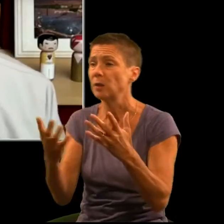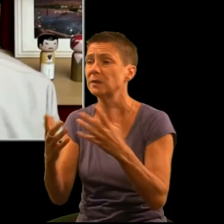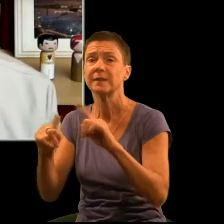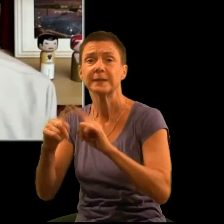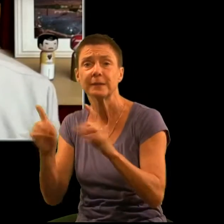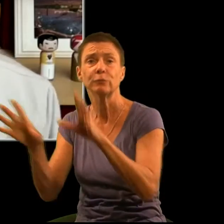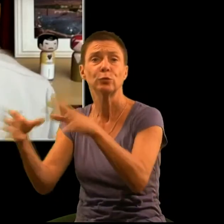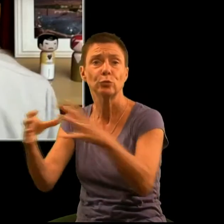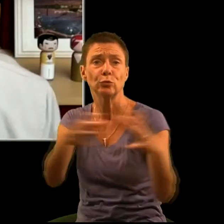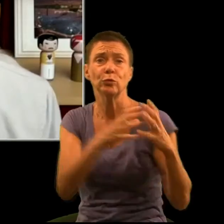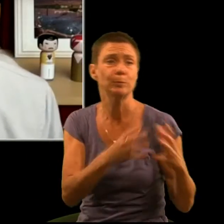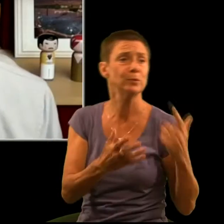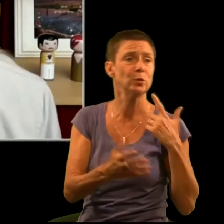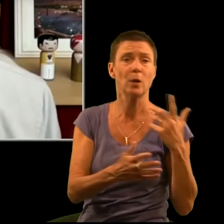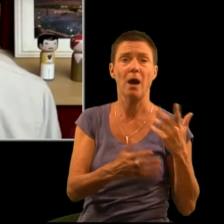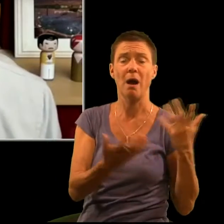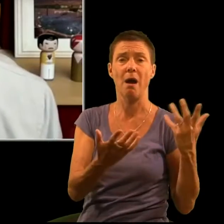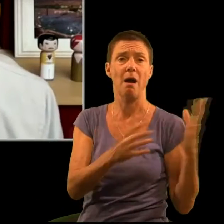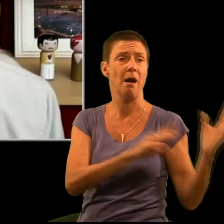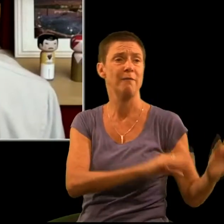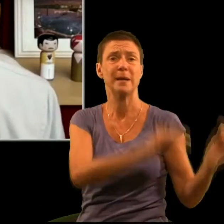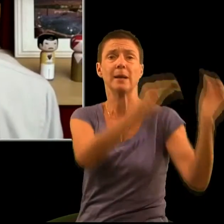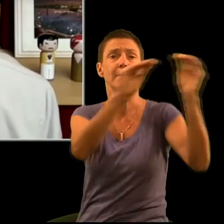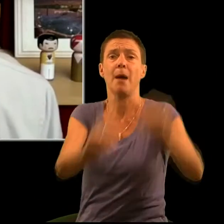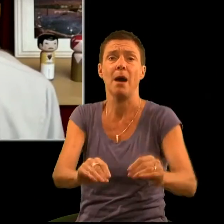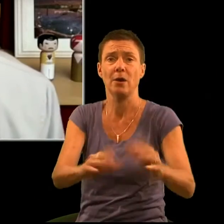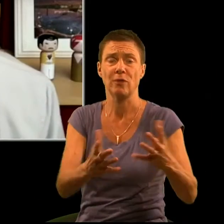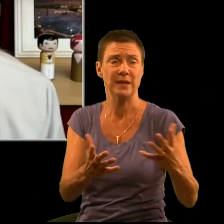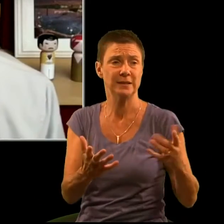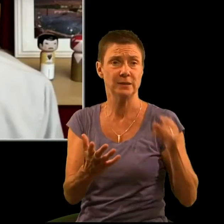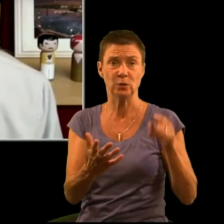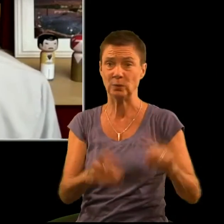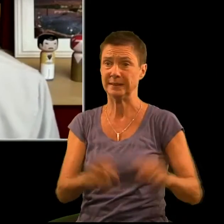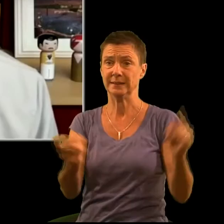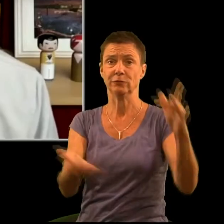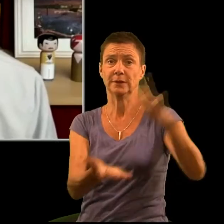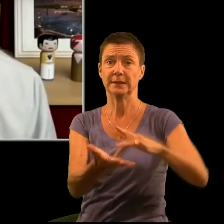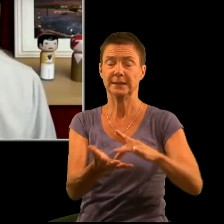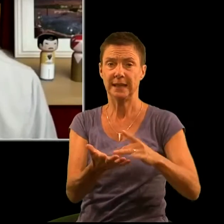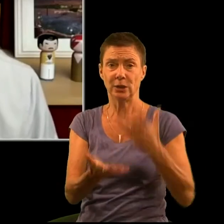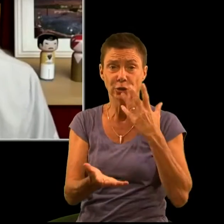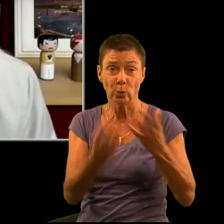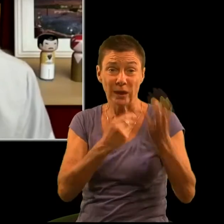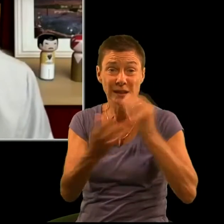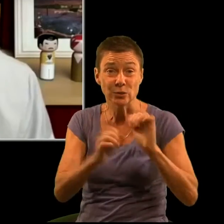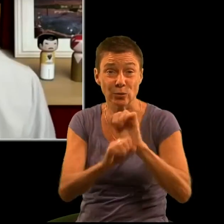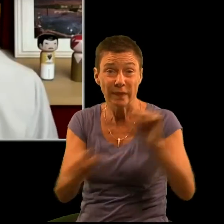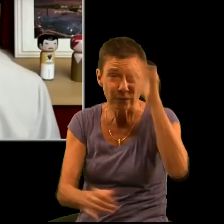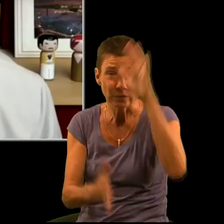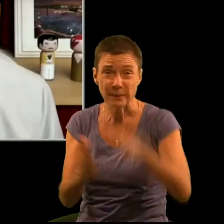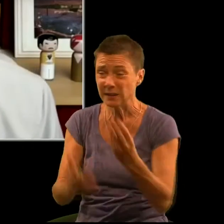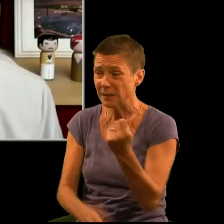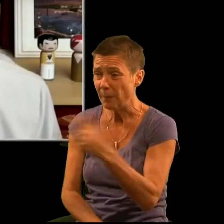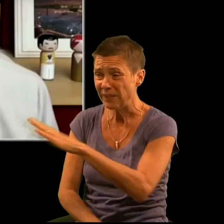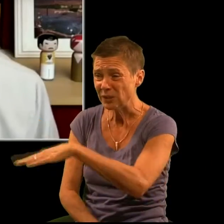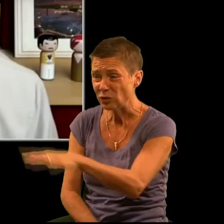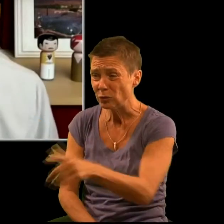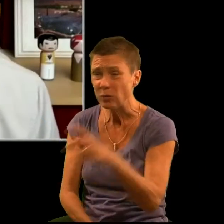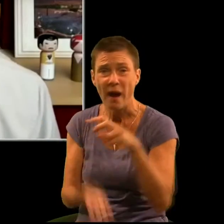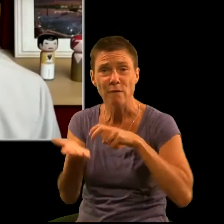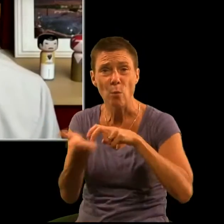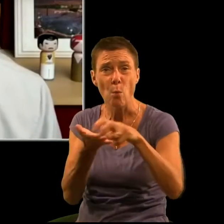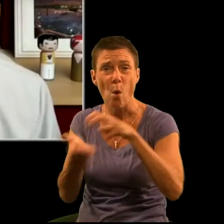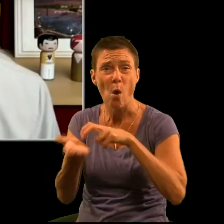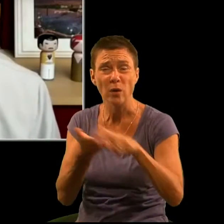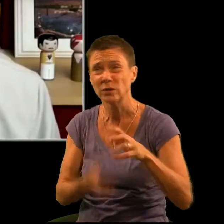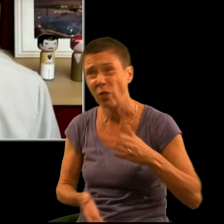are in various cities in the US and the UK, and just to hear what they had to go through. Some of these kids have walked across